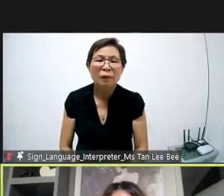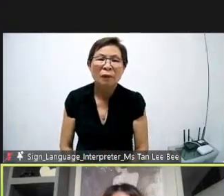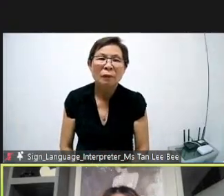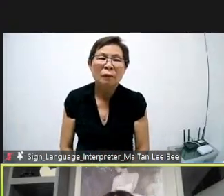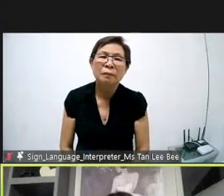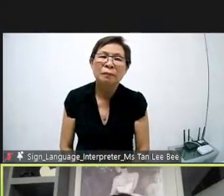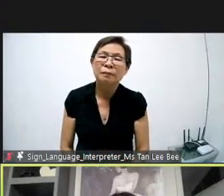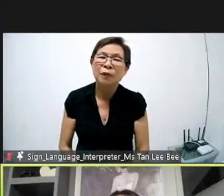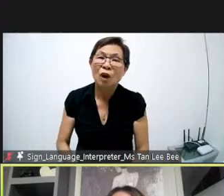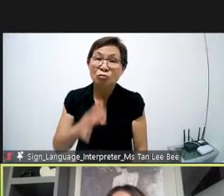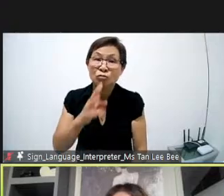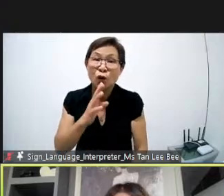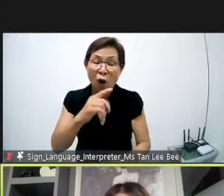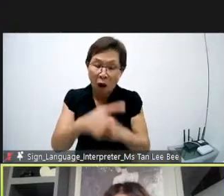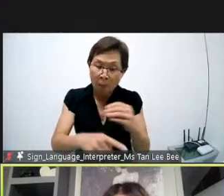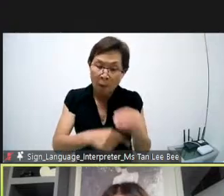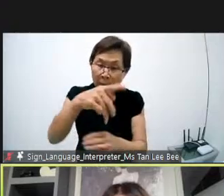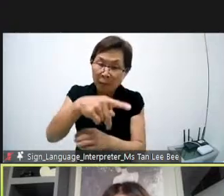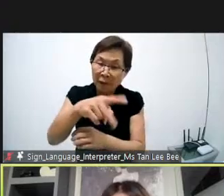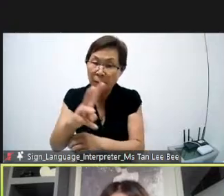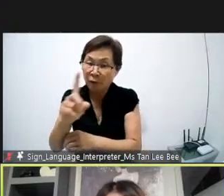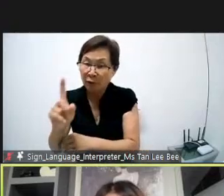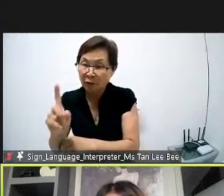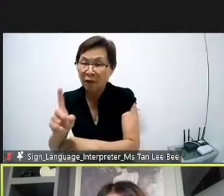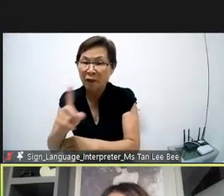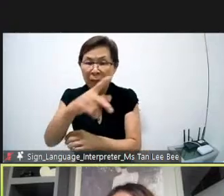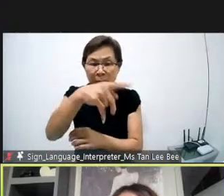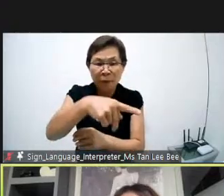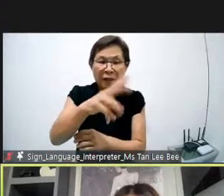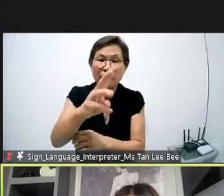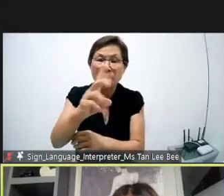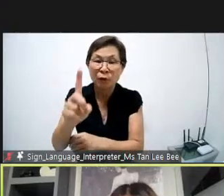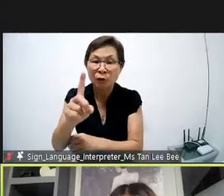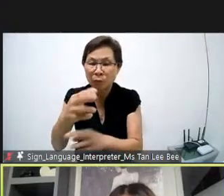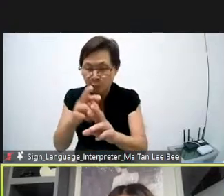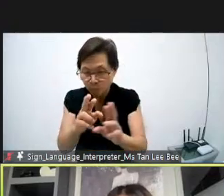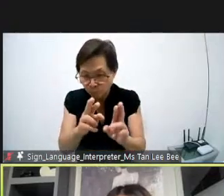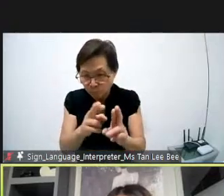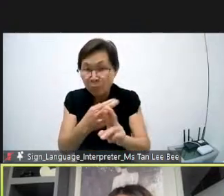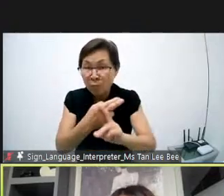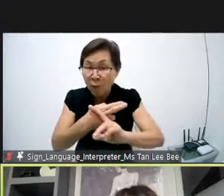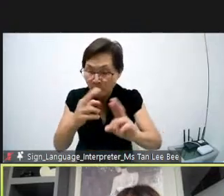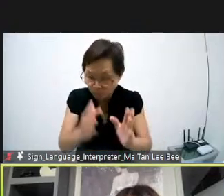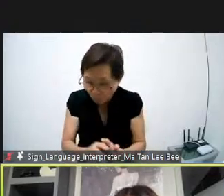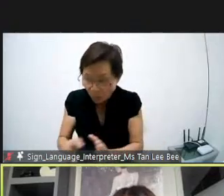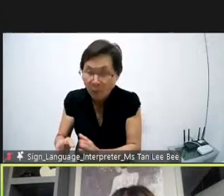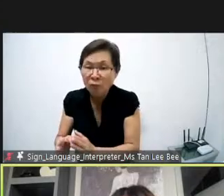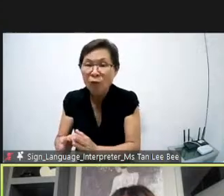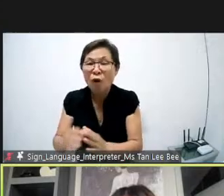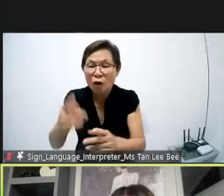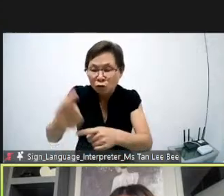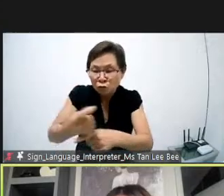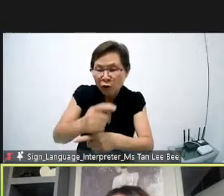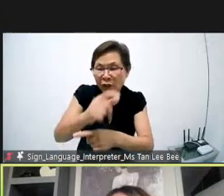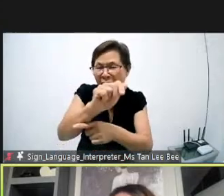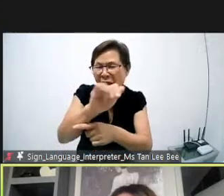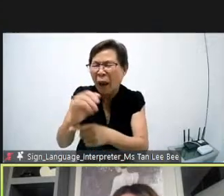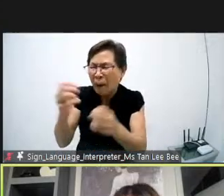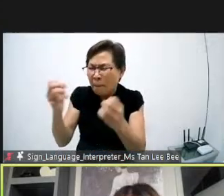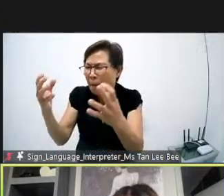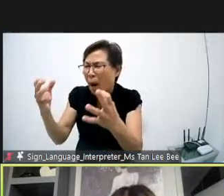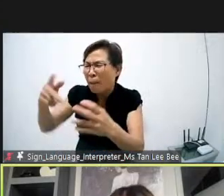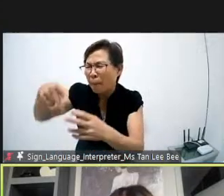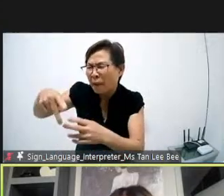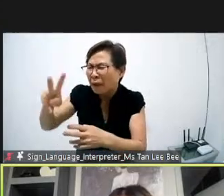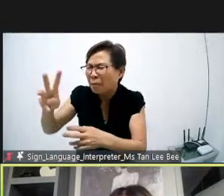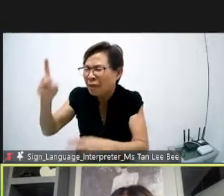When I talk about PWD preparing dataset for training AI, many might wonder what kind of work they are doing and